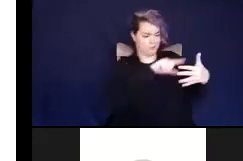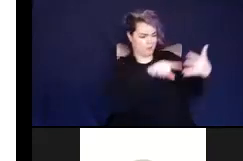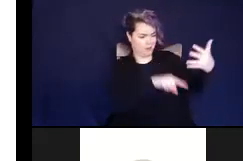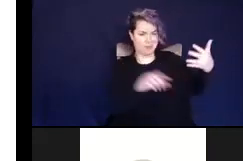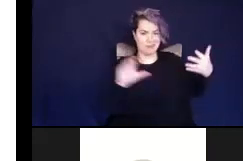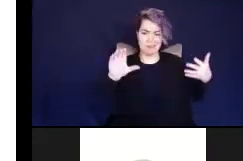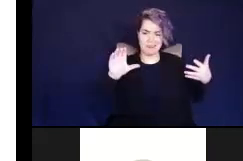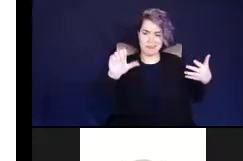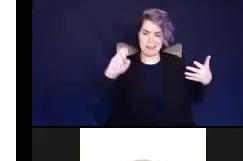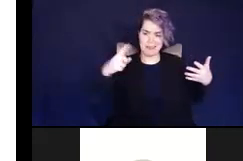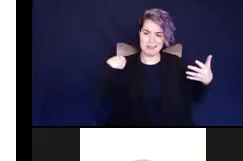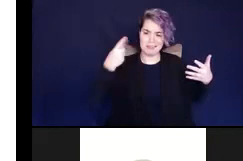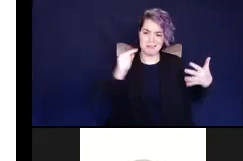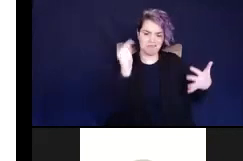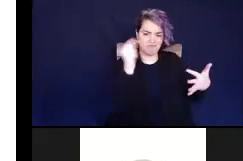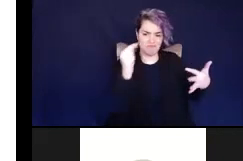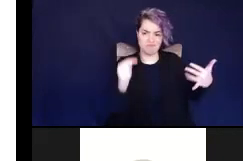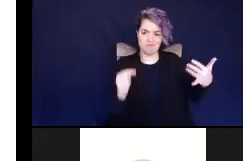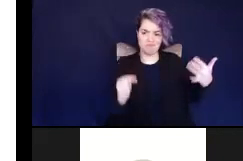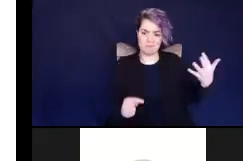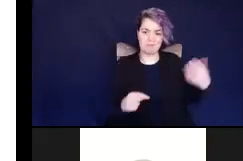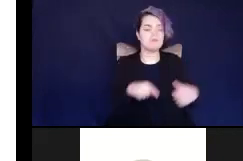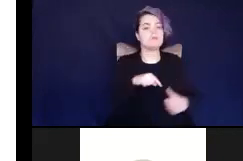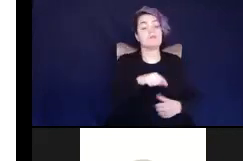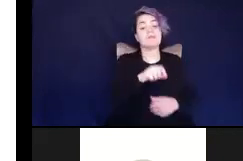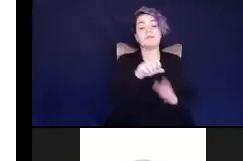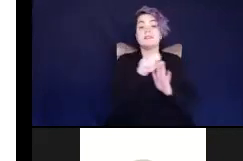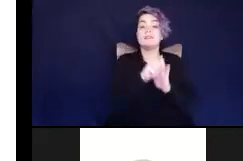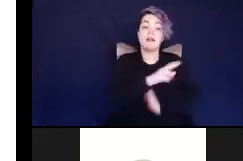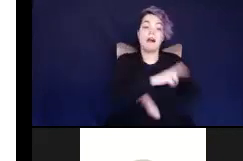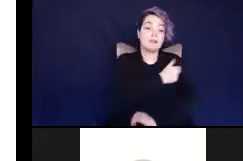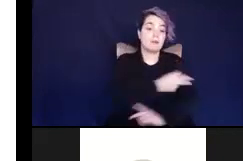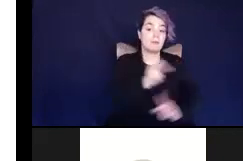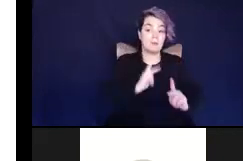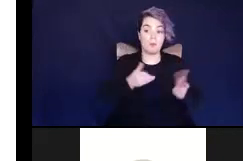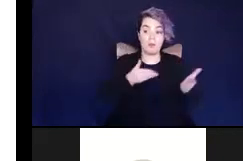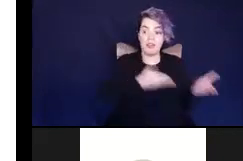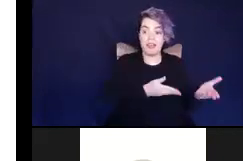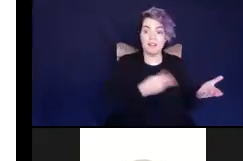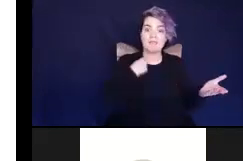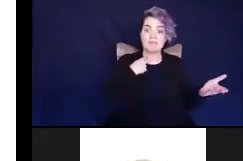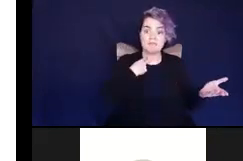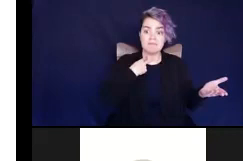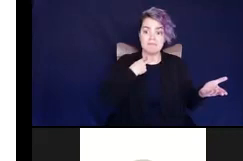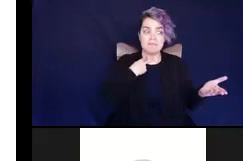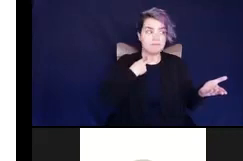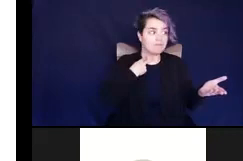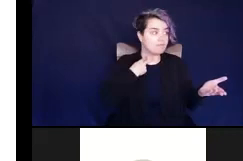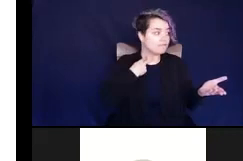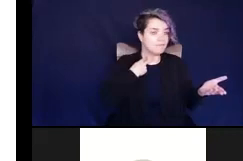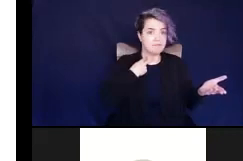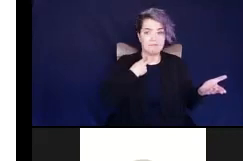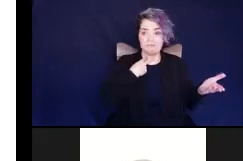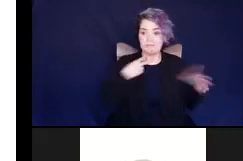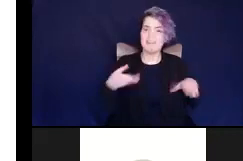months, looking at state hospitals where people were starting to die because of